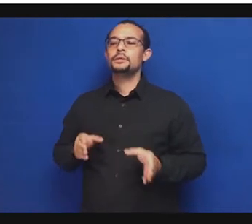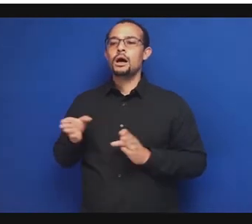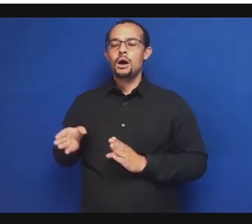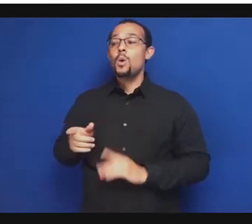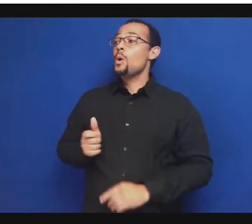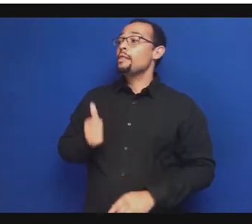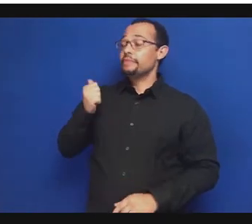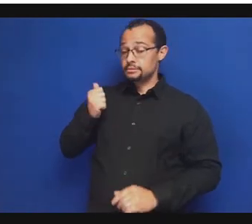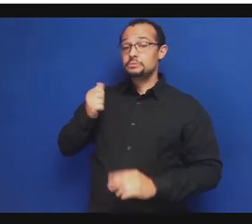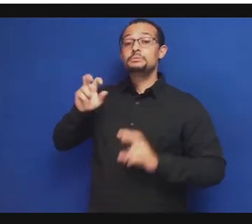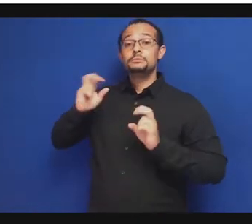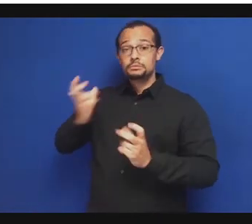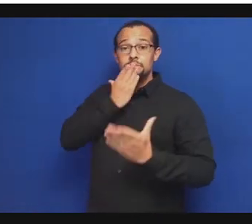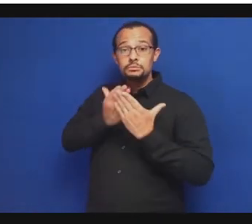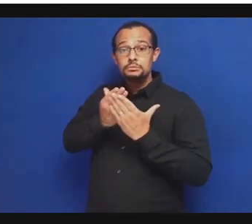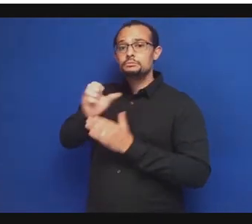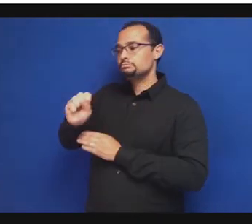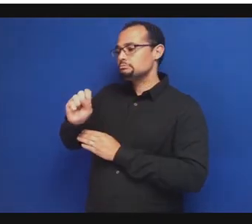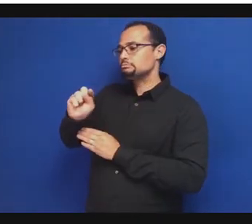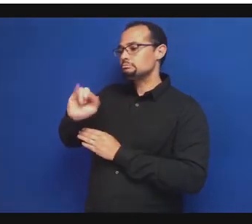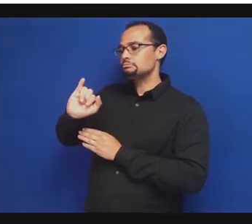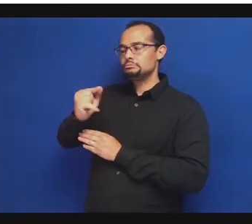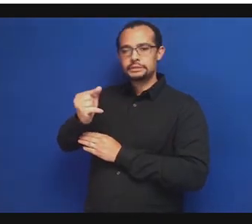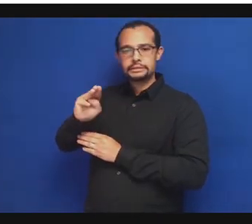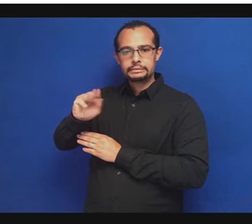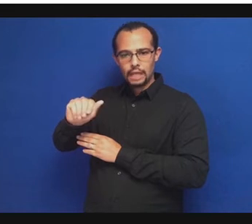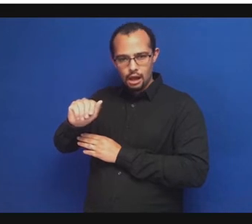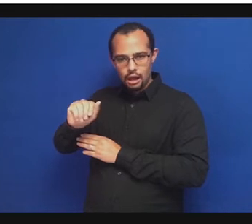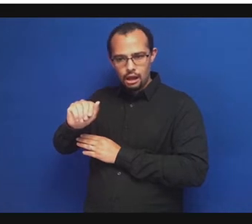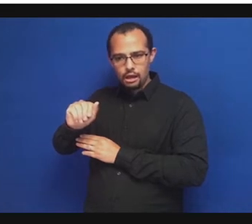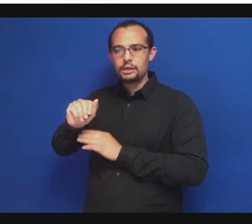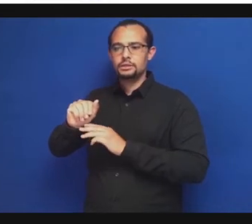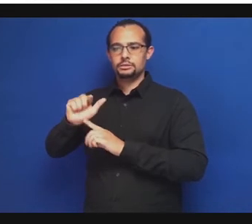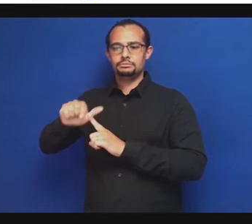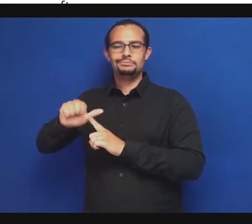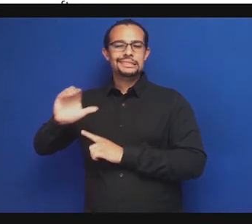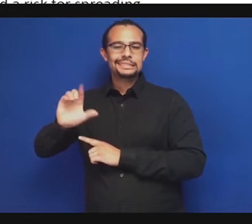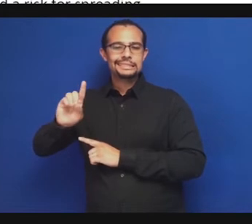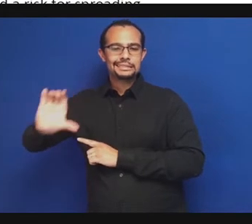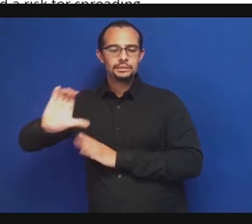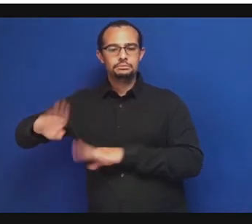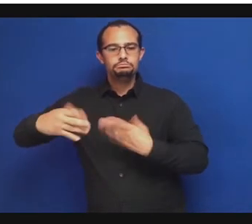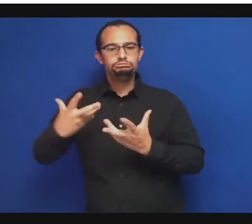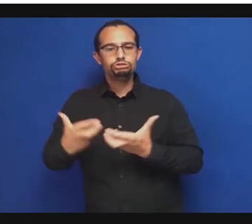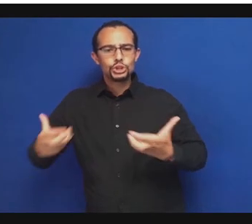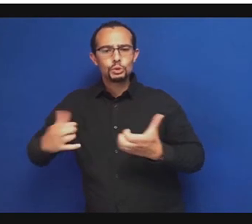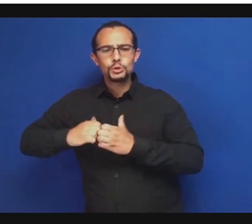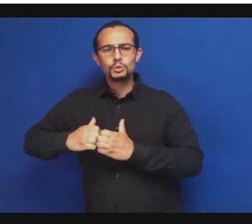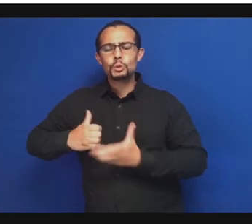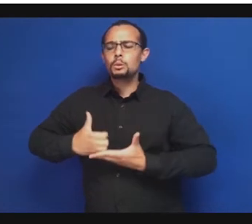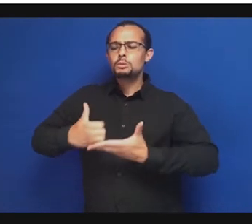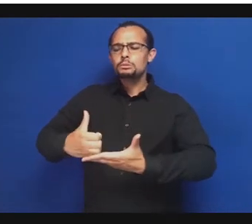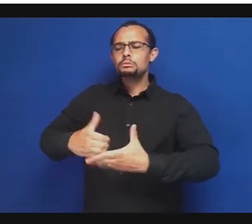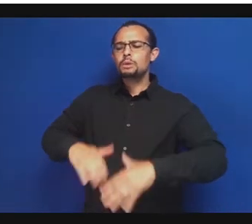discussing and enlightening your child as well as teens regarding avoiding placing stigmas. This